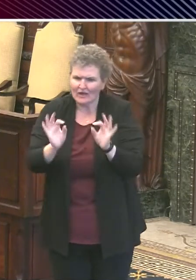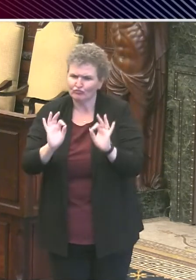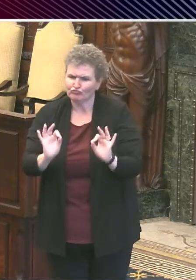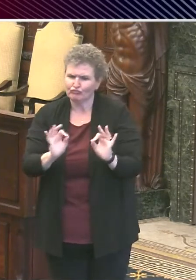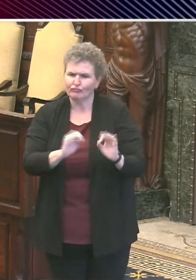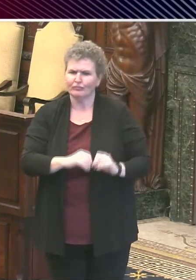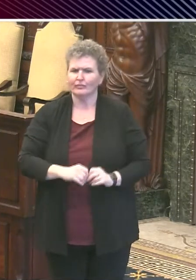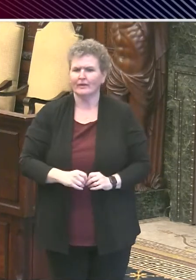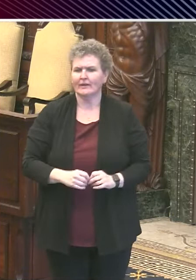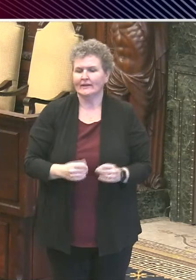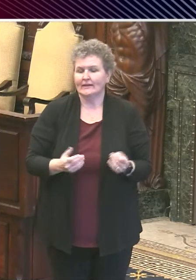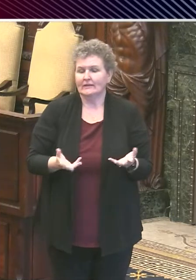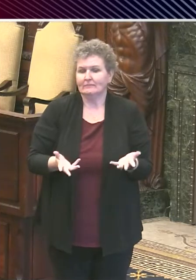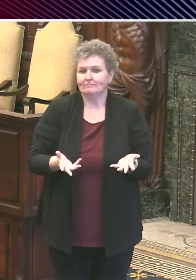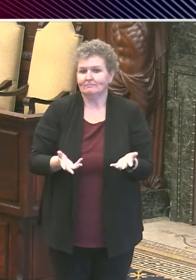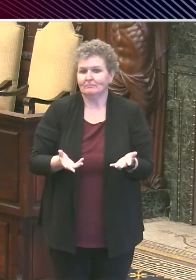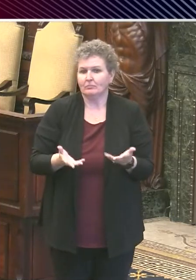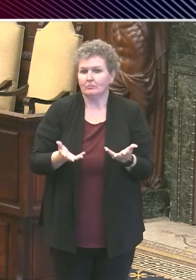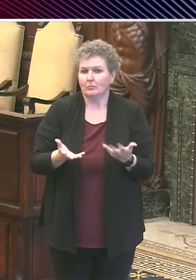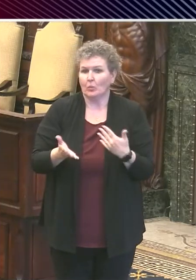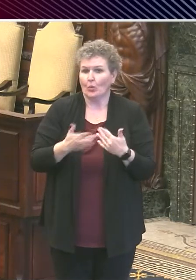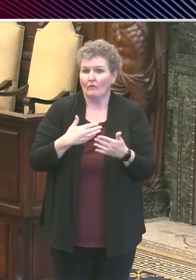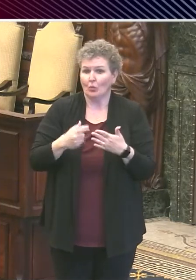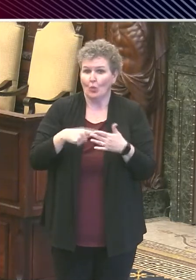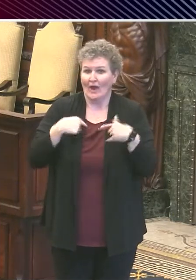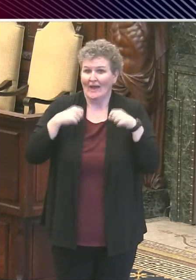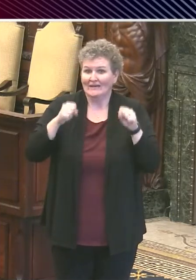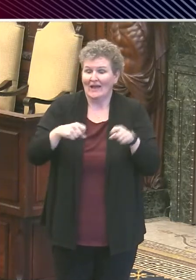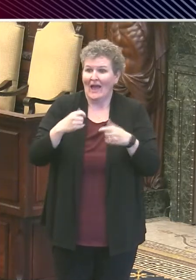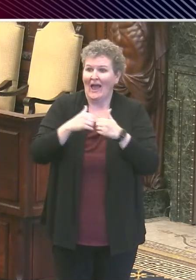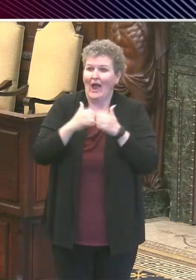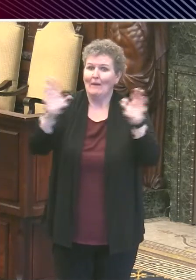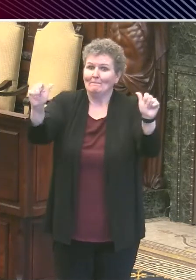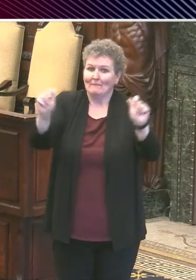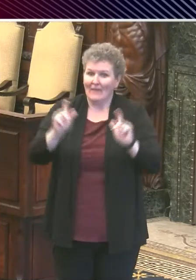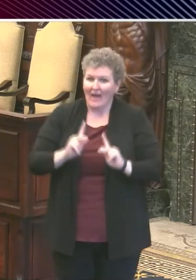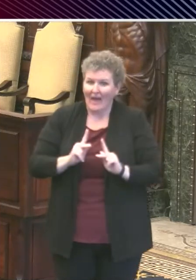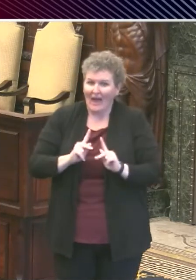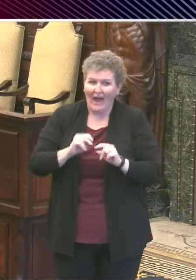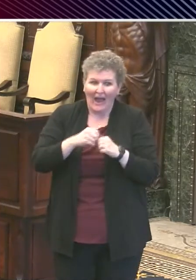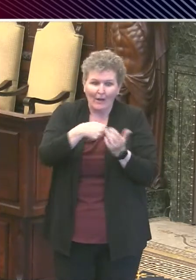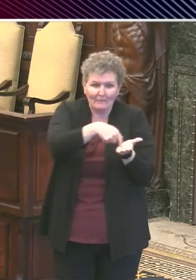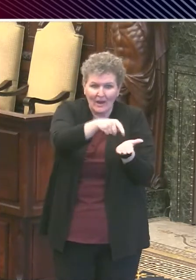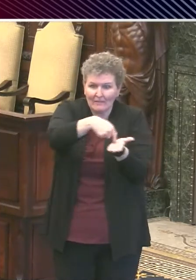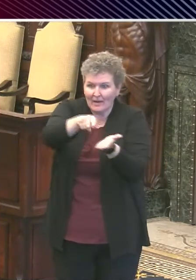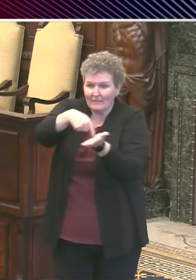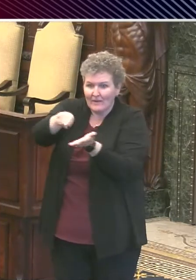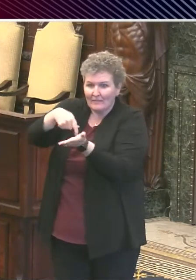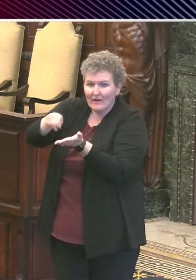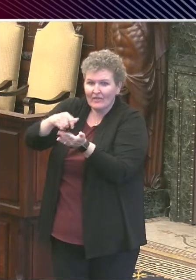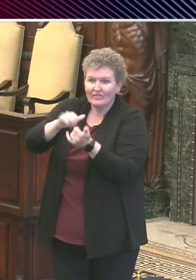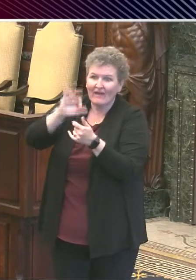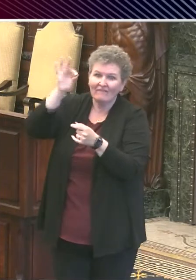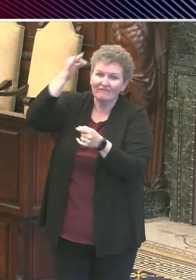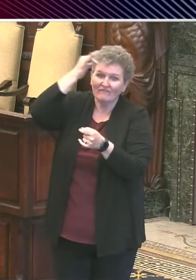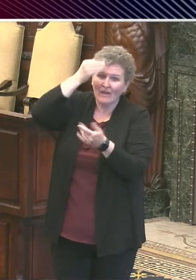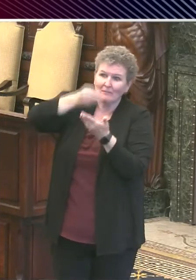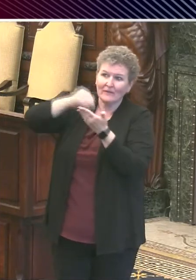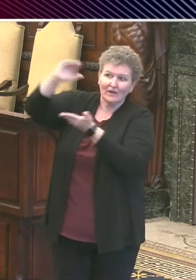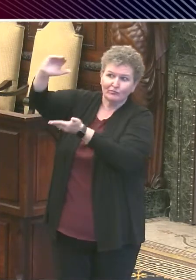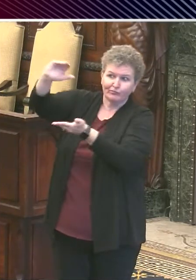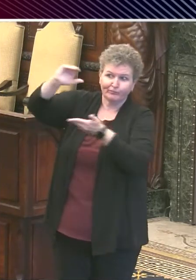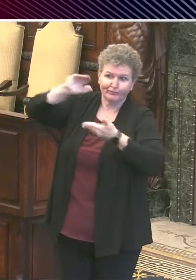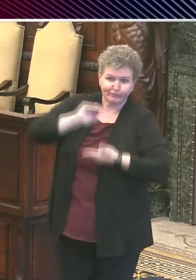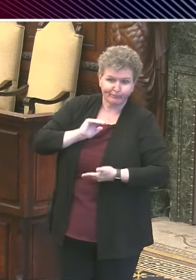else. Whatever we can get reimbursed on through federal channels,